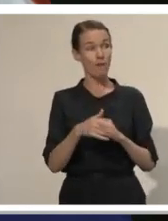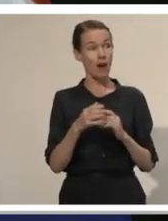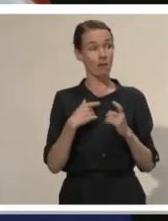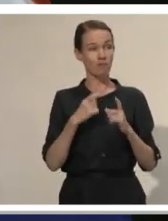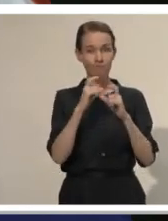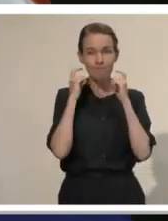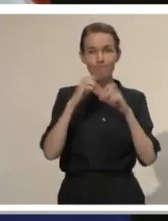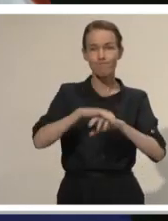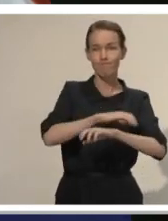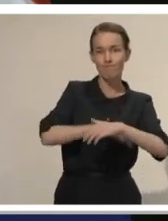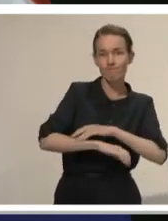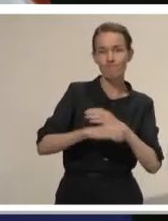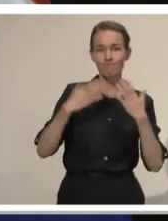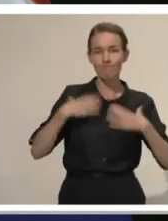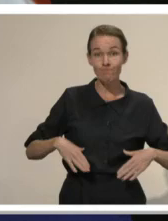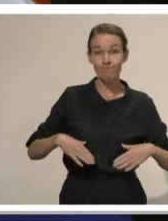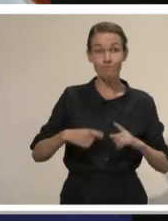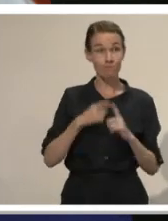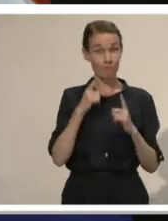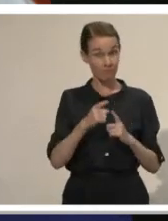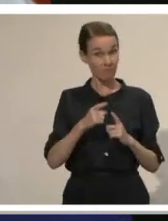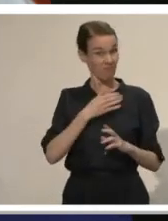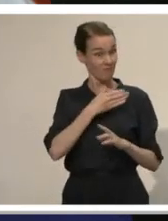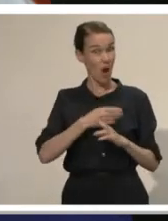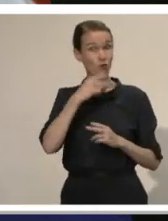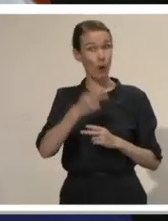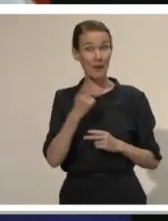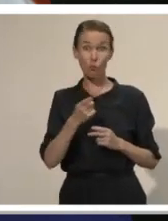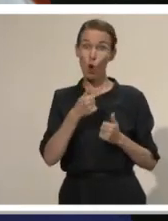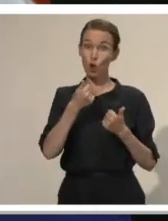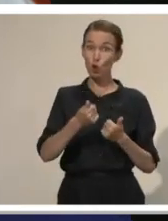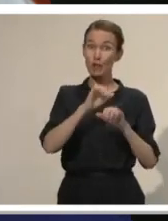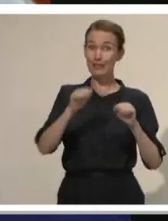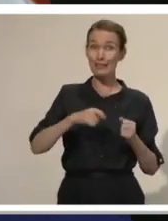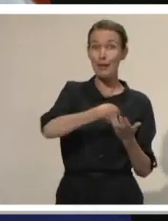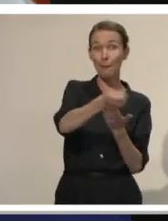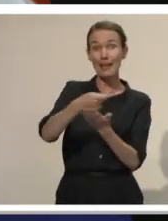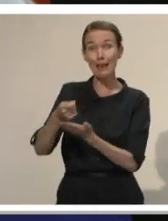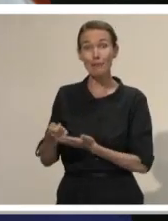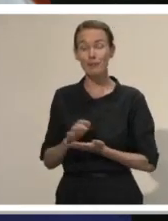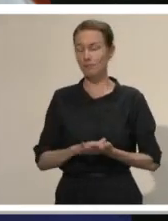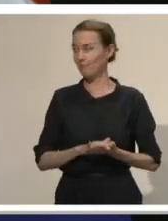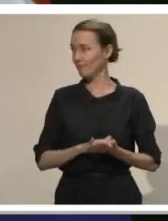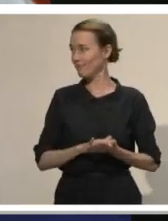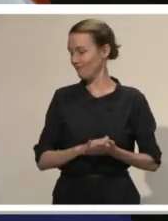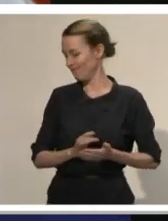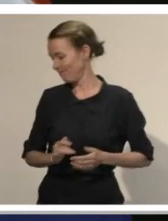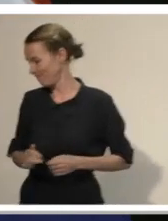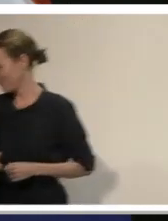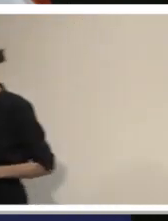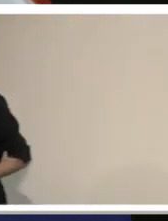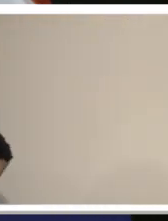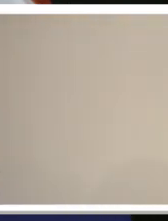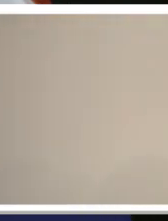really good distribution systems? We've said we've had good provision and good stocks. We've always been wanting to make sure that we have